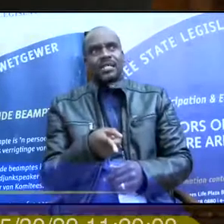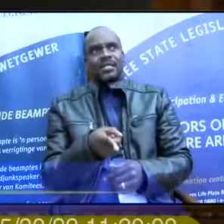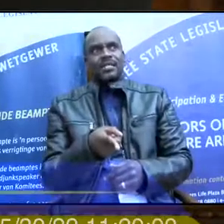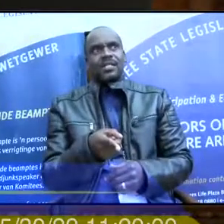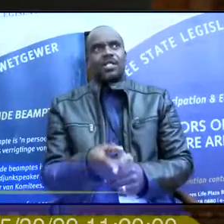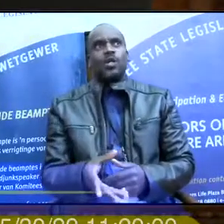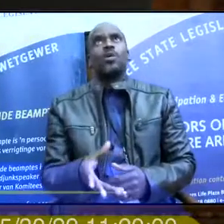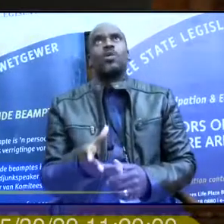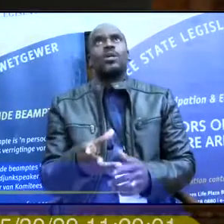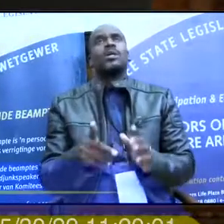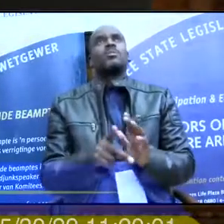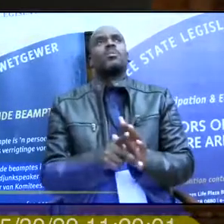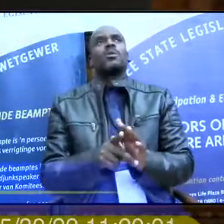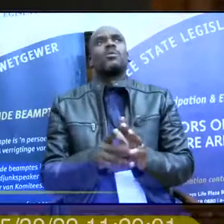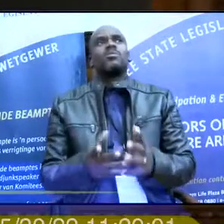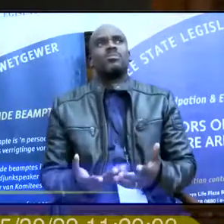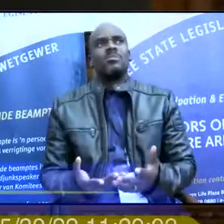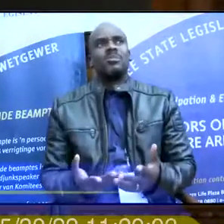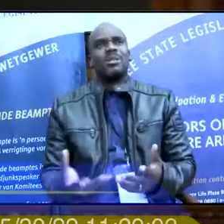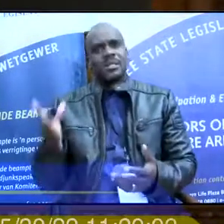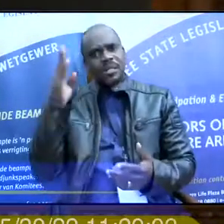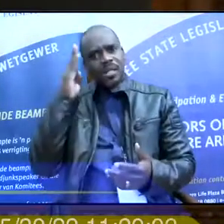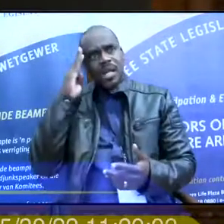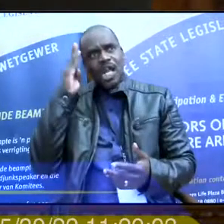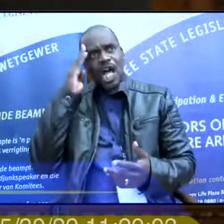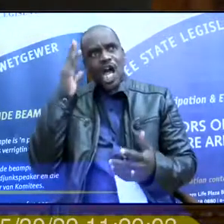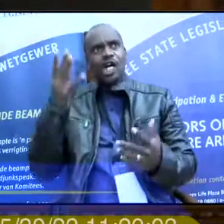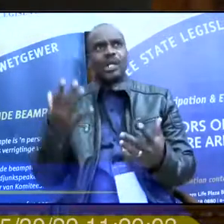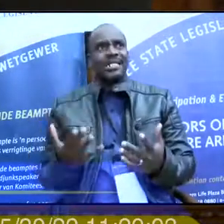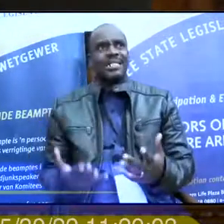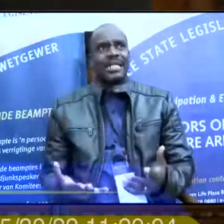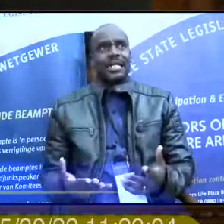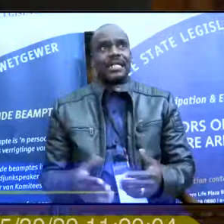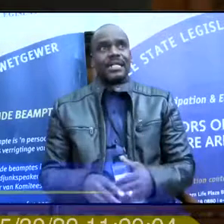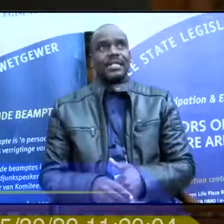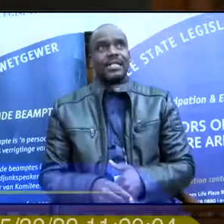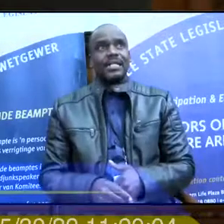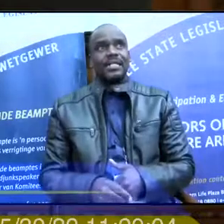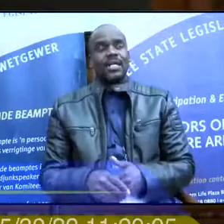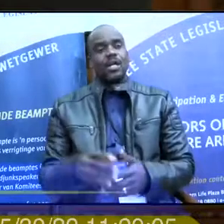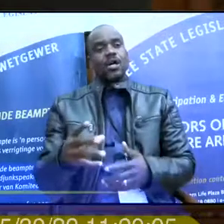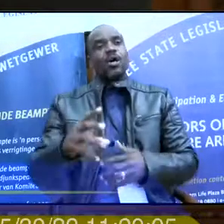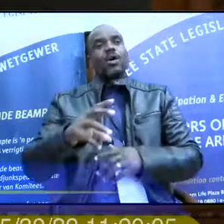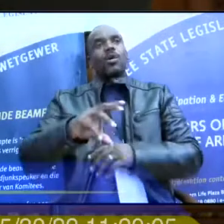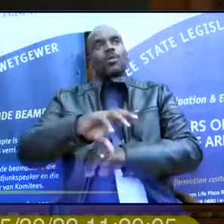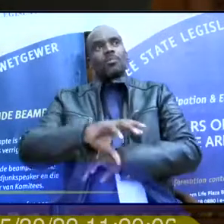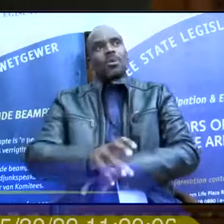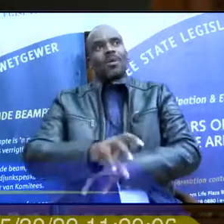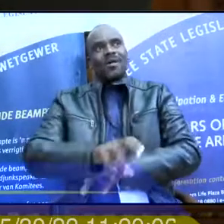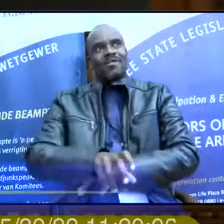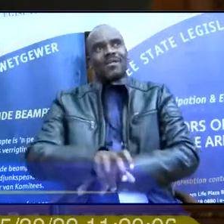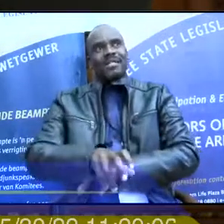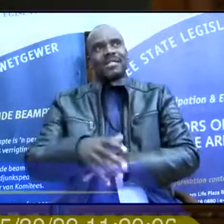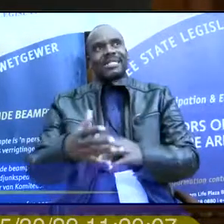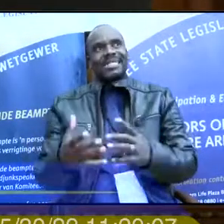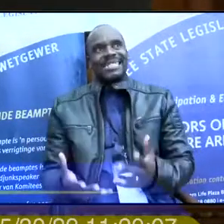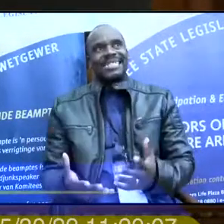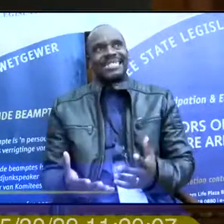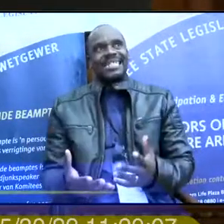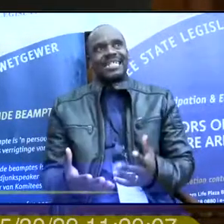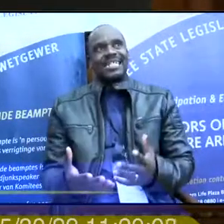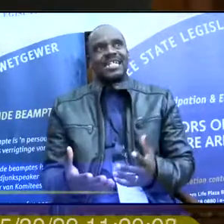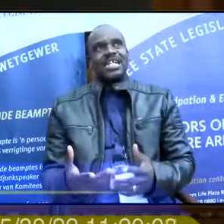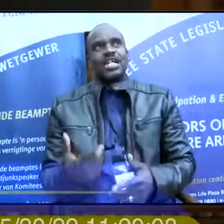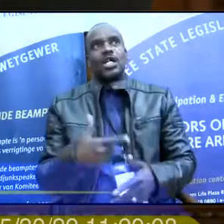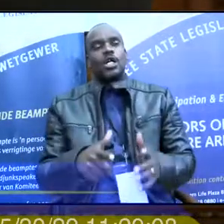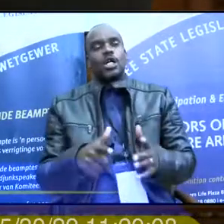as a province is to say to local governments that even though province is investing in your district and in your